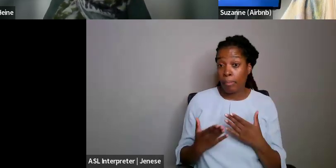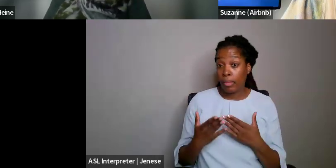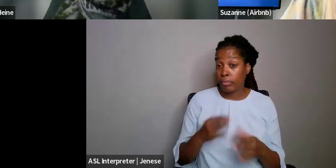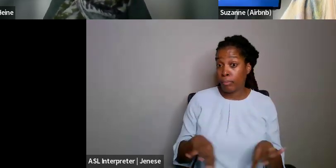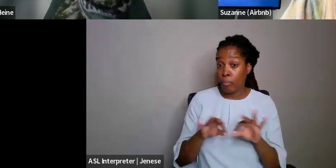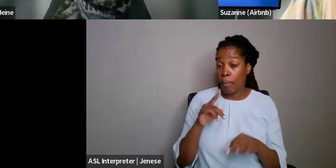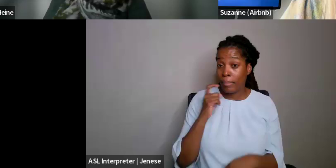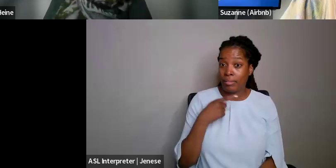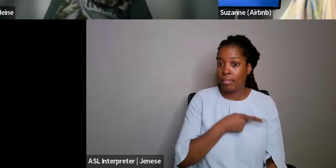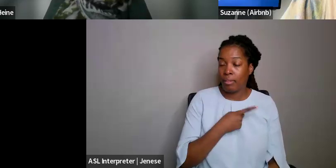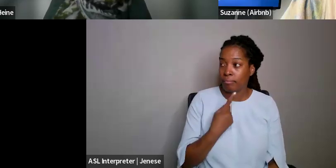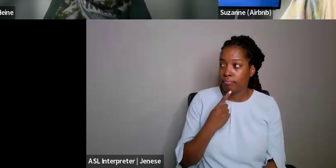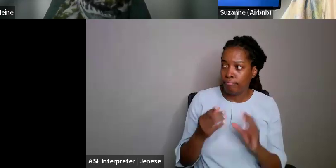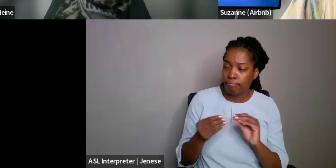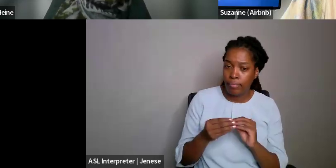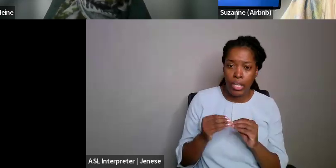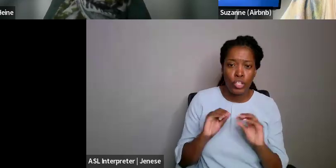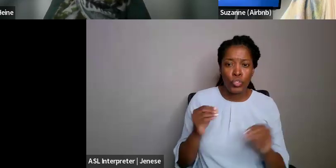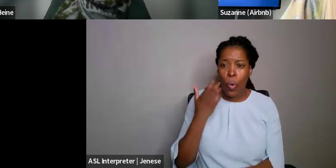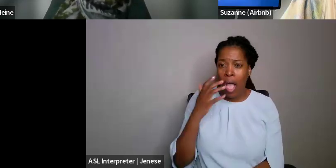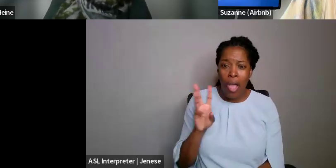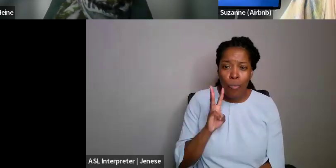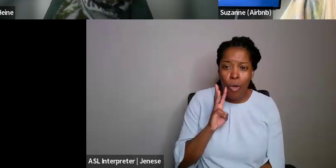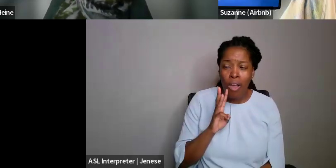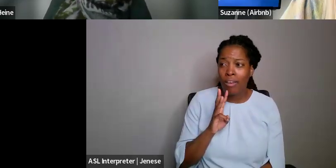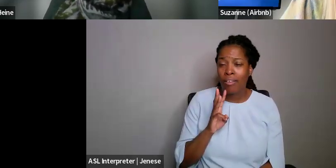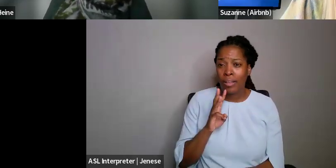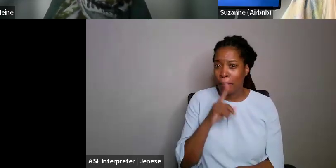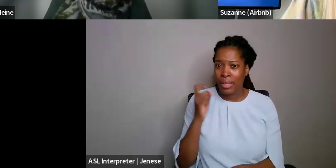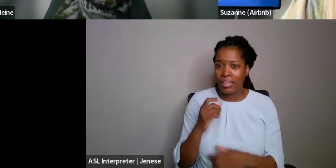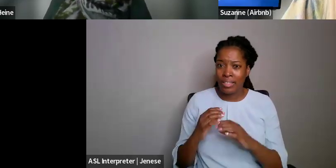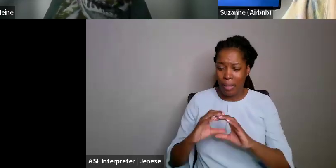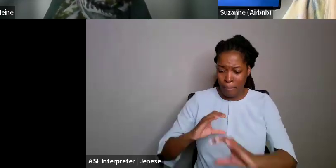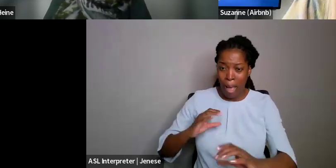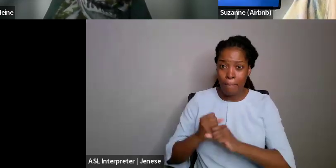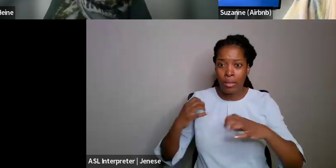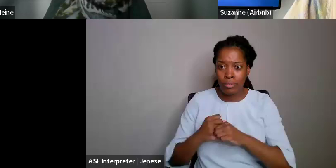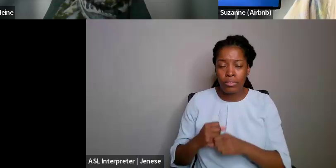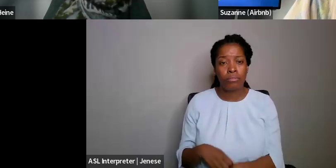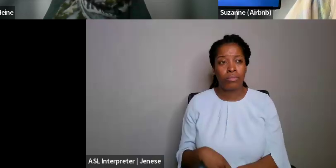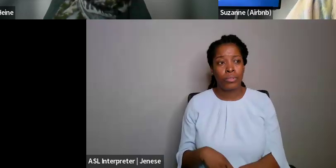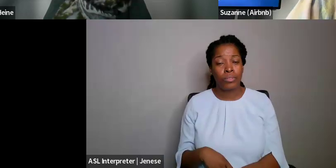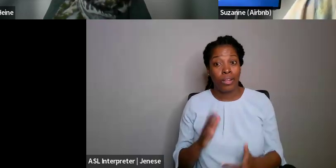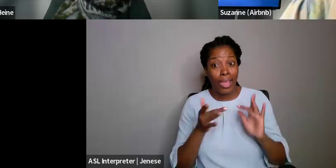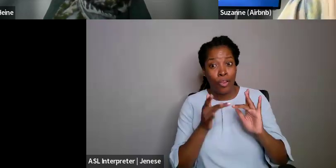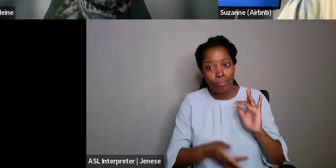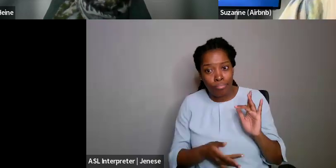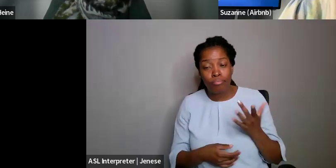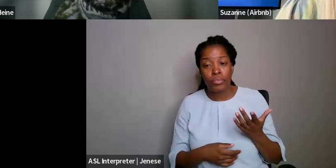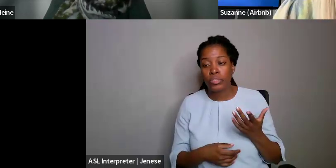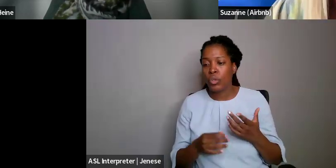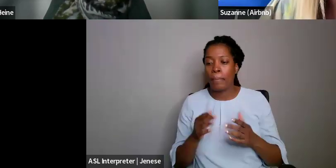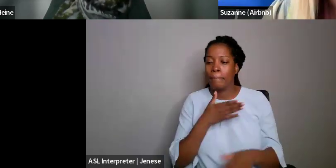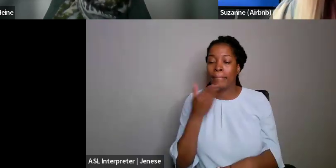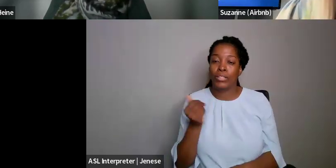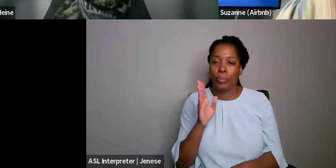the power's been out or whatever. These things happen in life all over the world. So just be honest, I think.